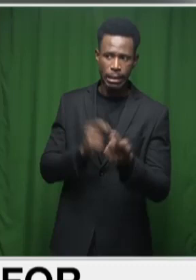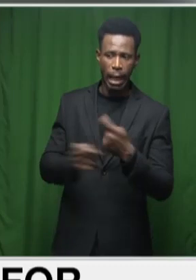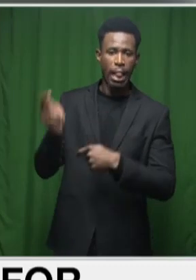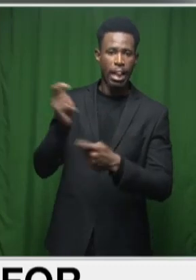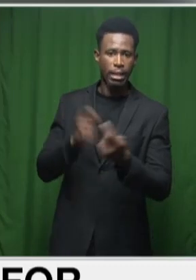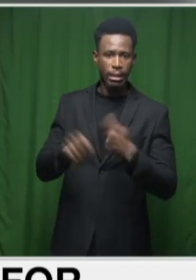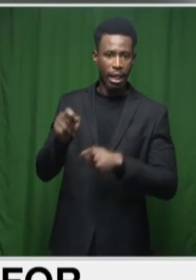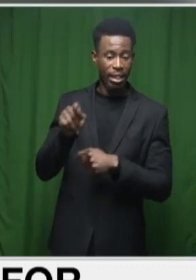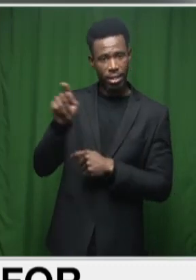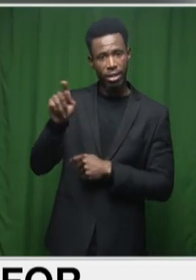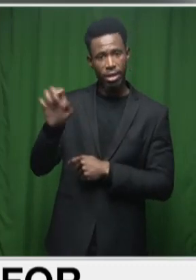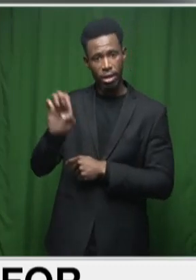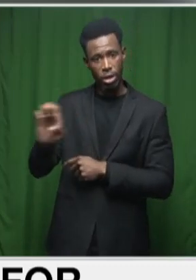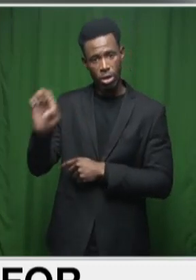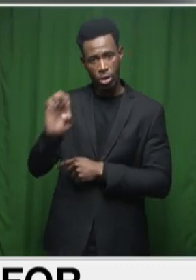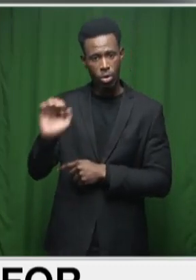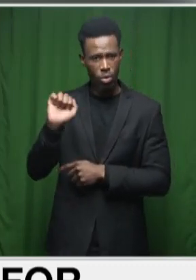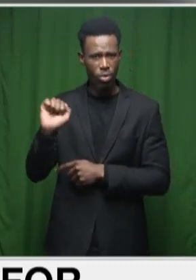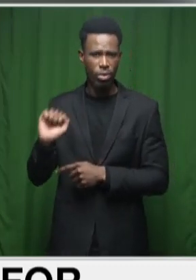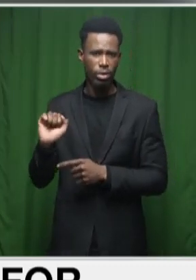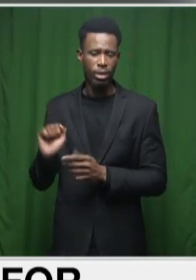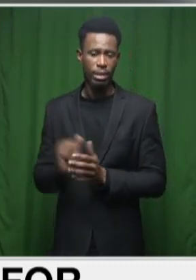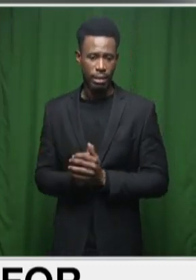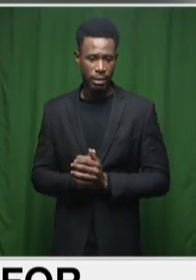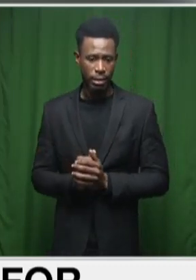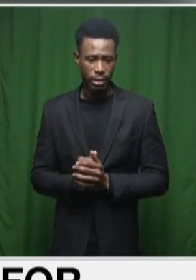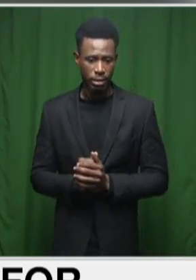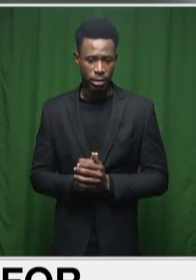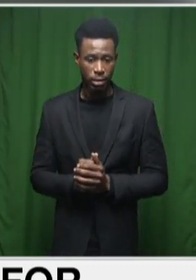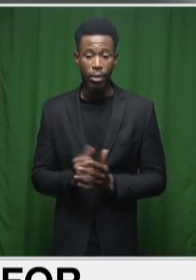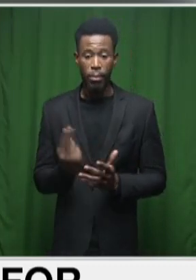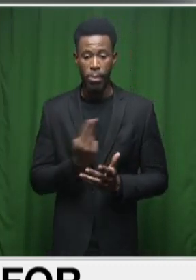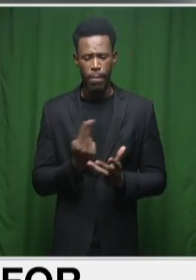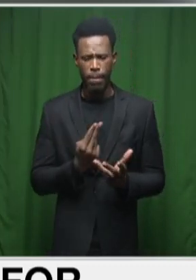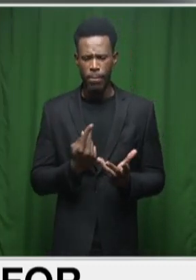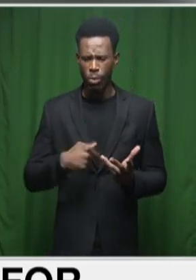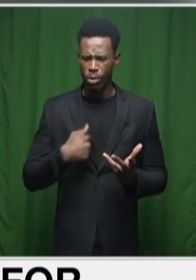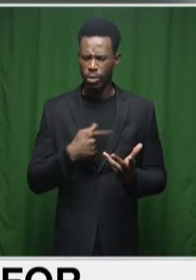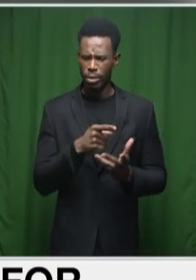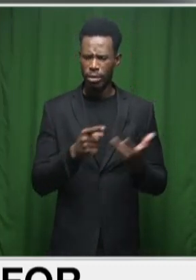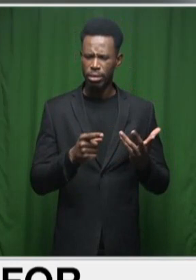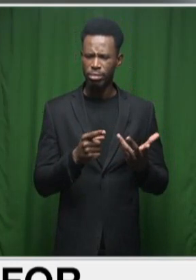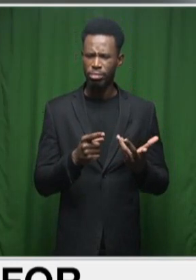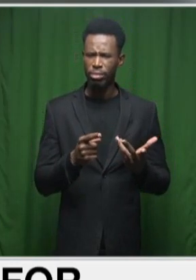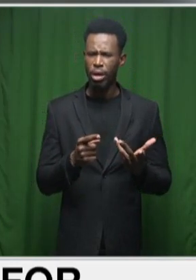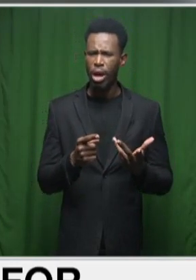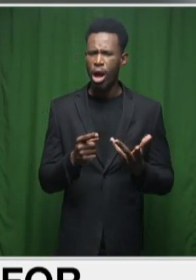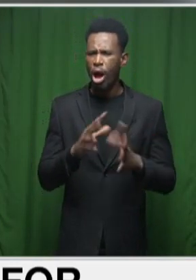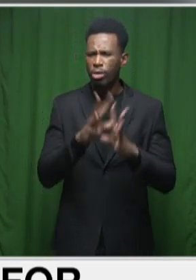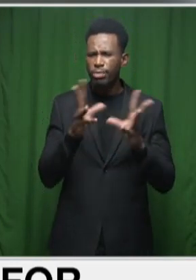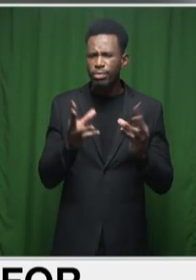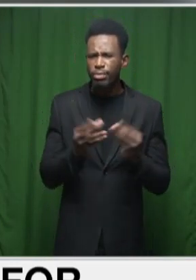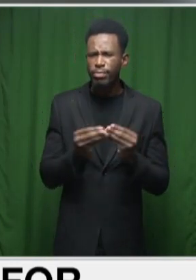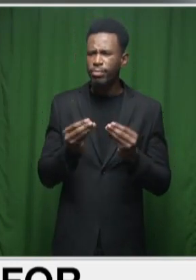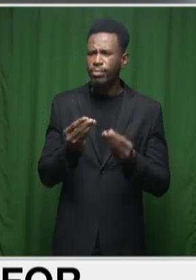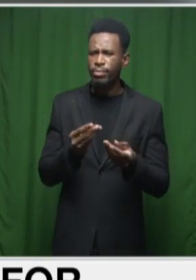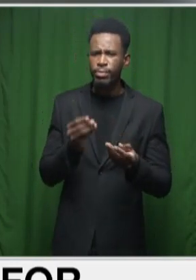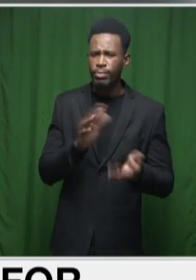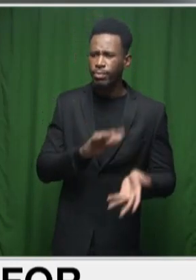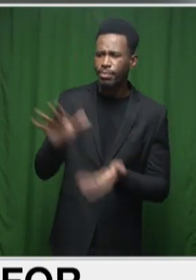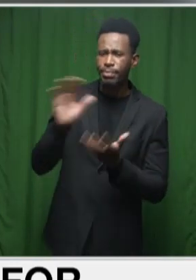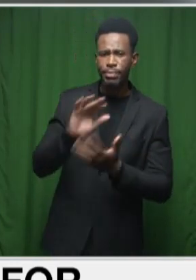initial assessment on this, and I think the amount of, level of exposure, the total exports, back then was